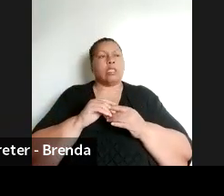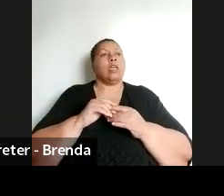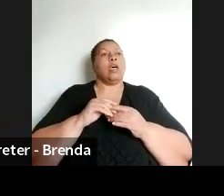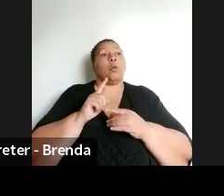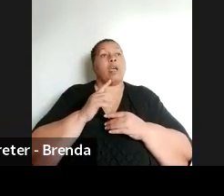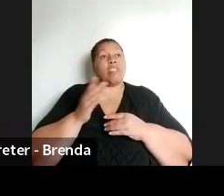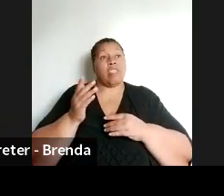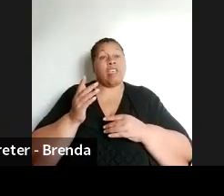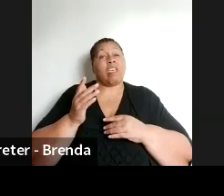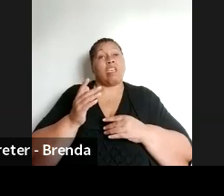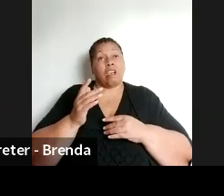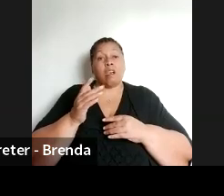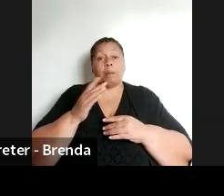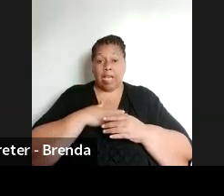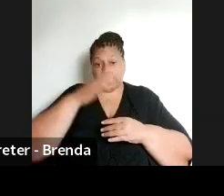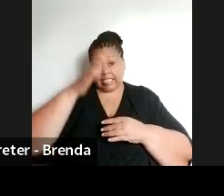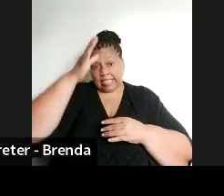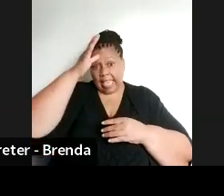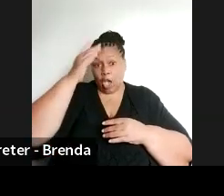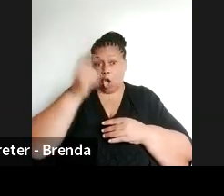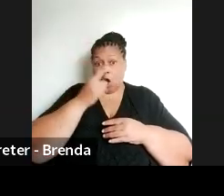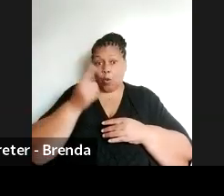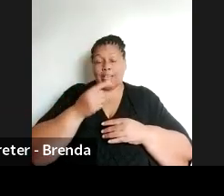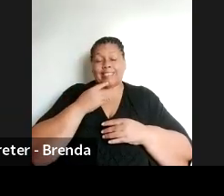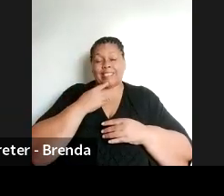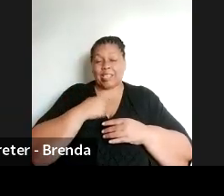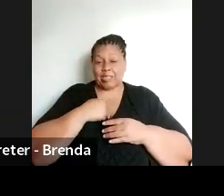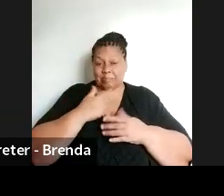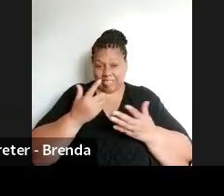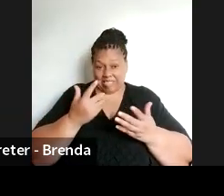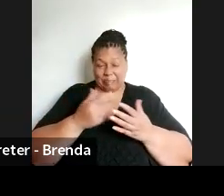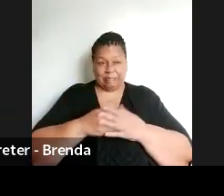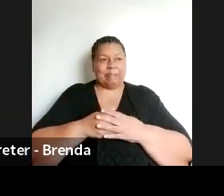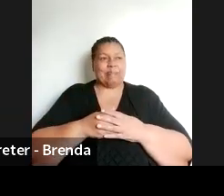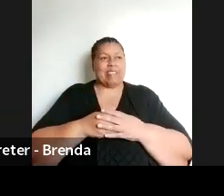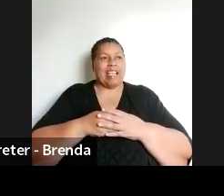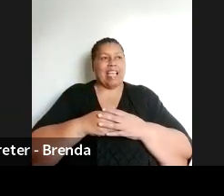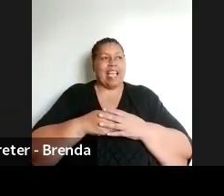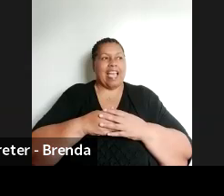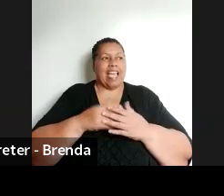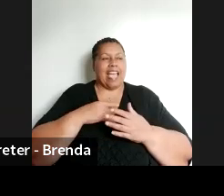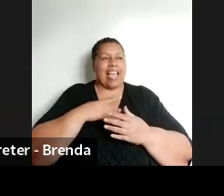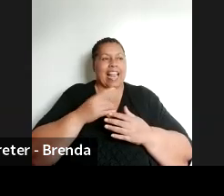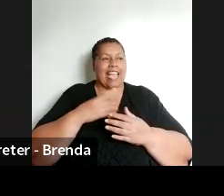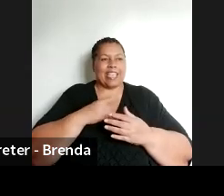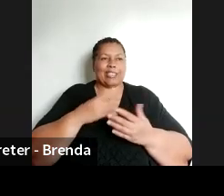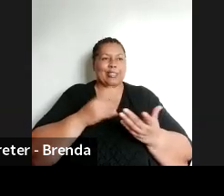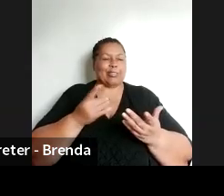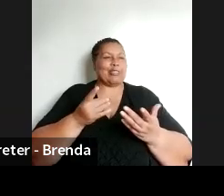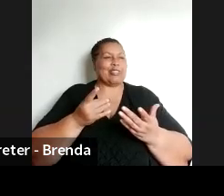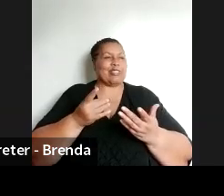my dad always says this to me because I like to sit around the house and